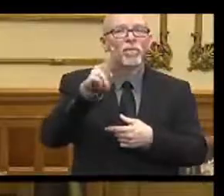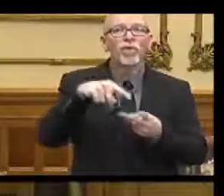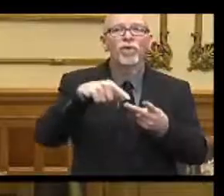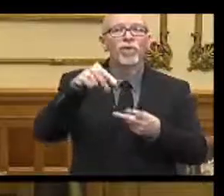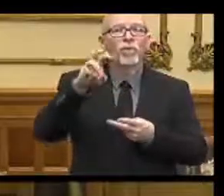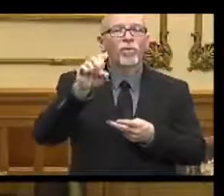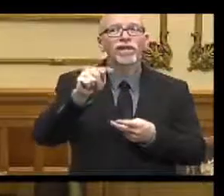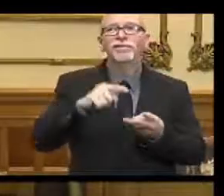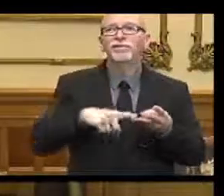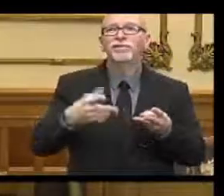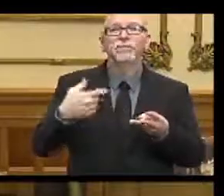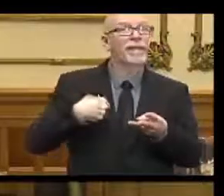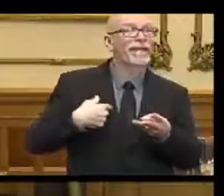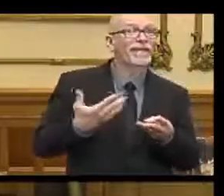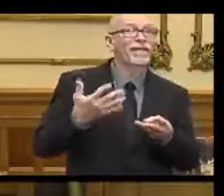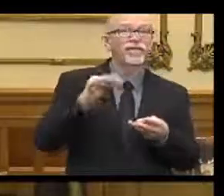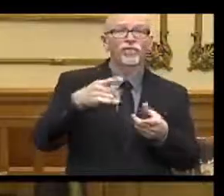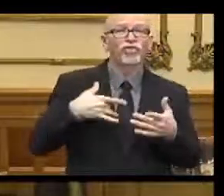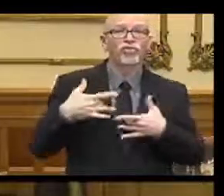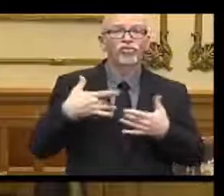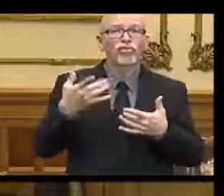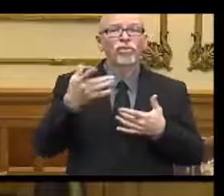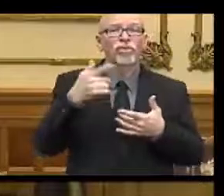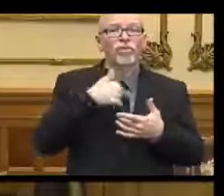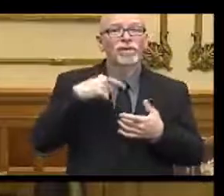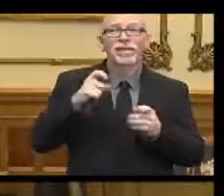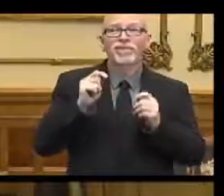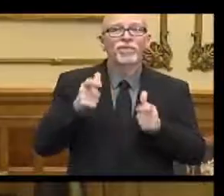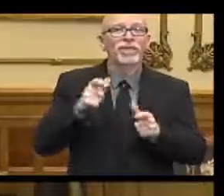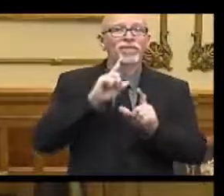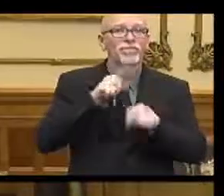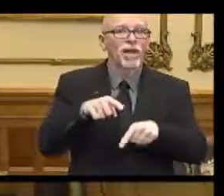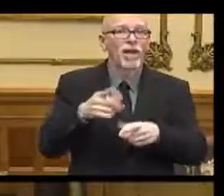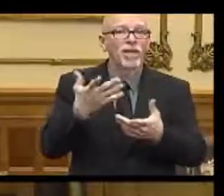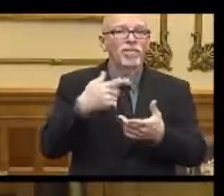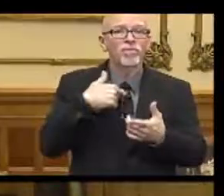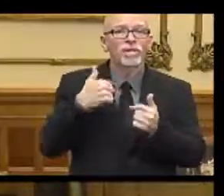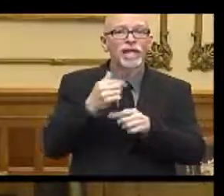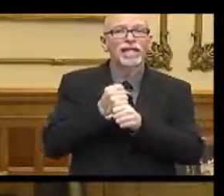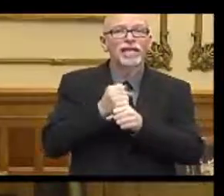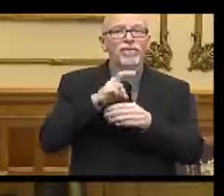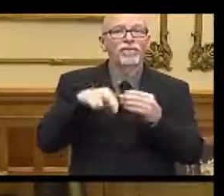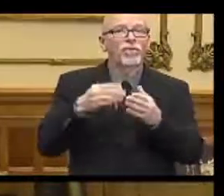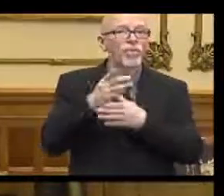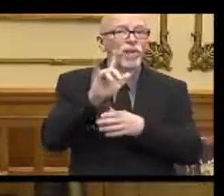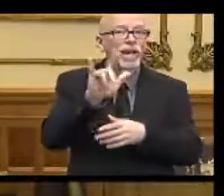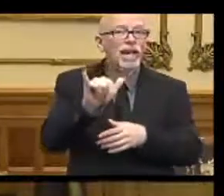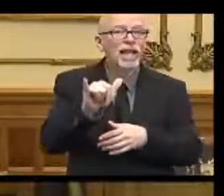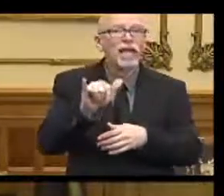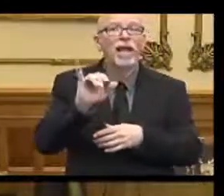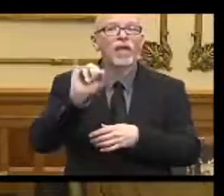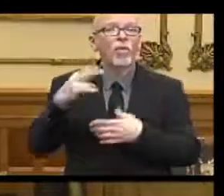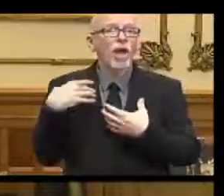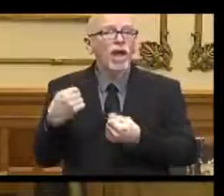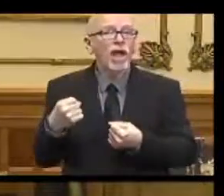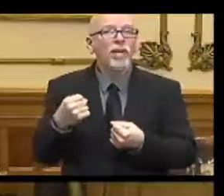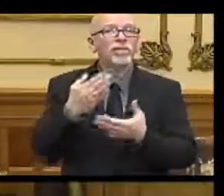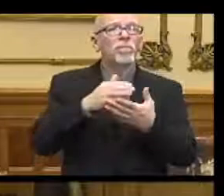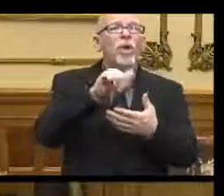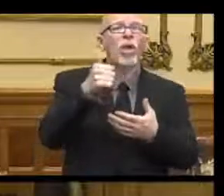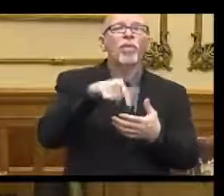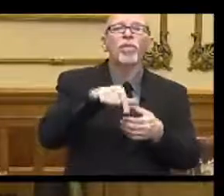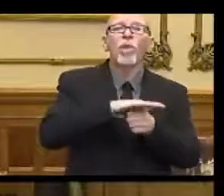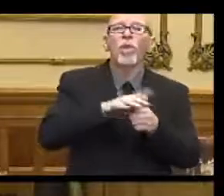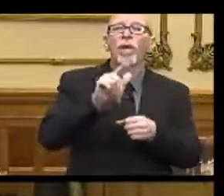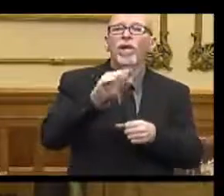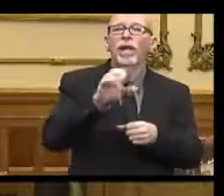Quest, you can send to me if you're concerned that we need a quicker turnaround time and we can get it done through Lilly, through IU Health, or some of our other local